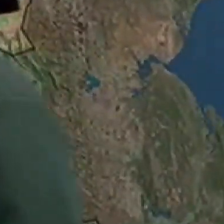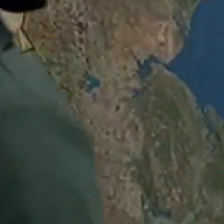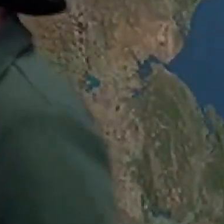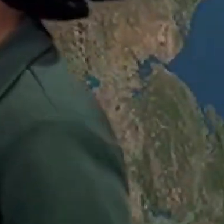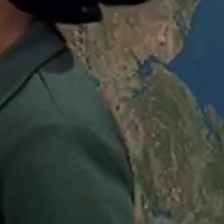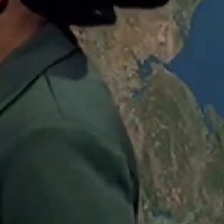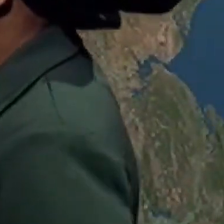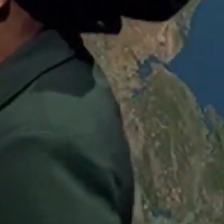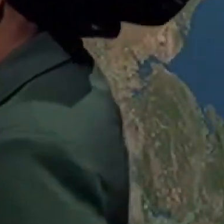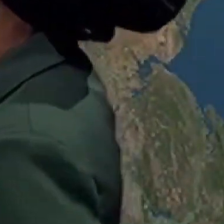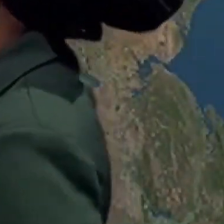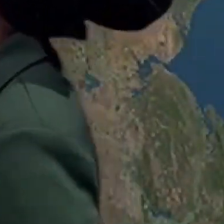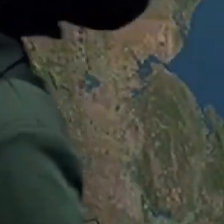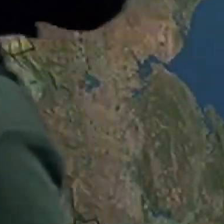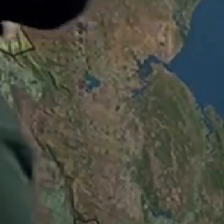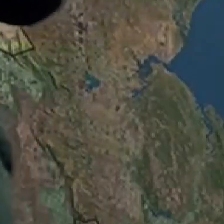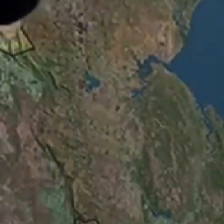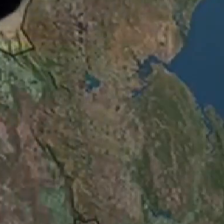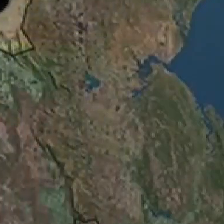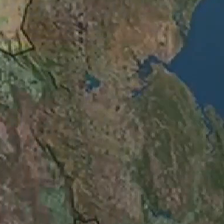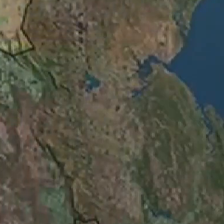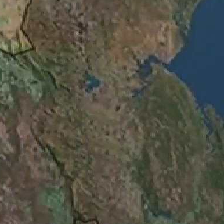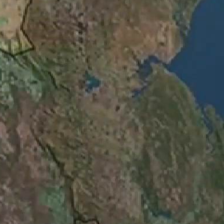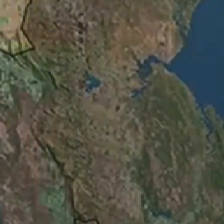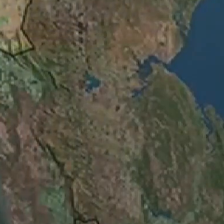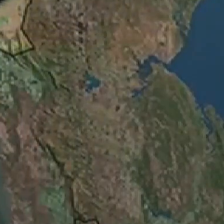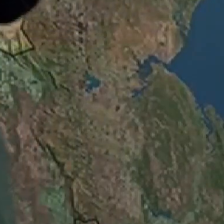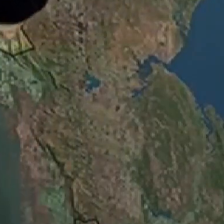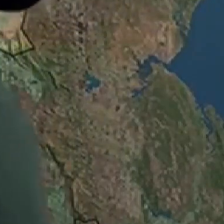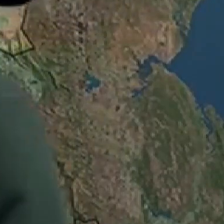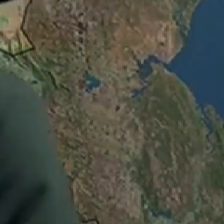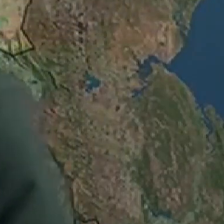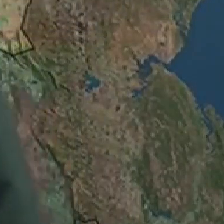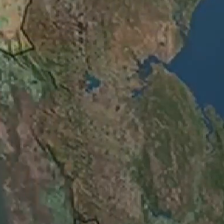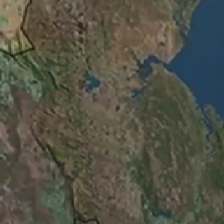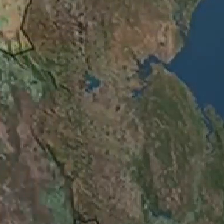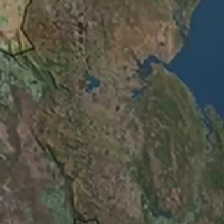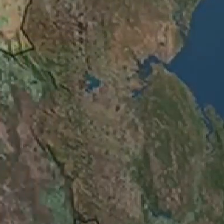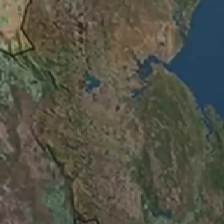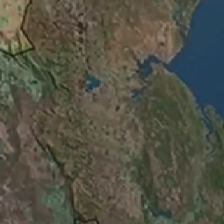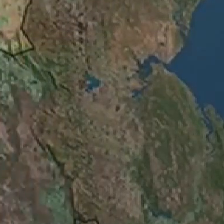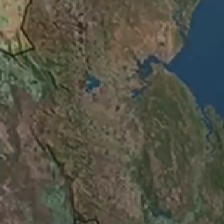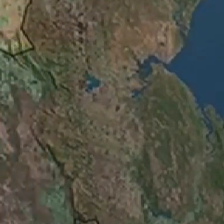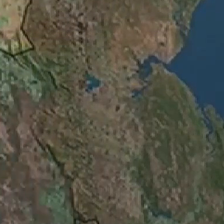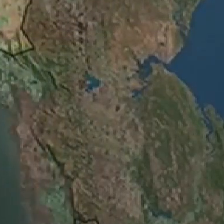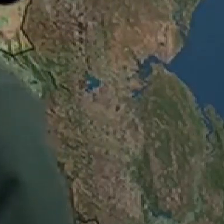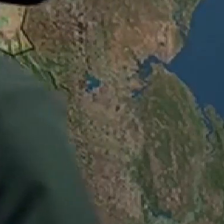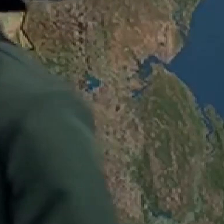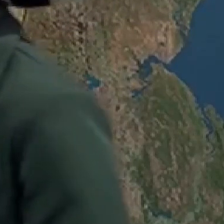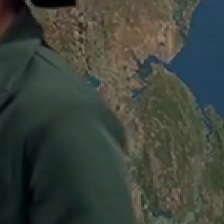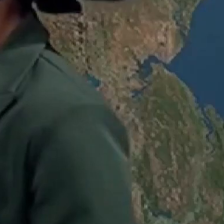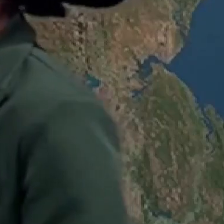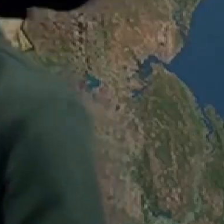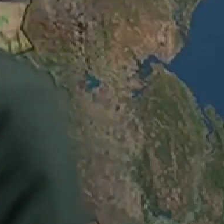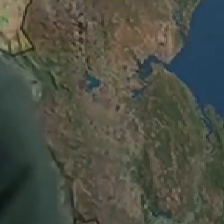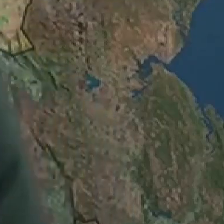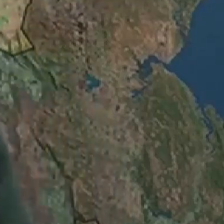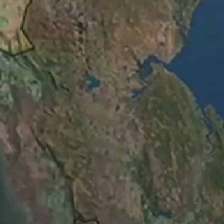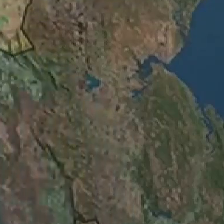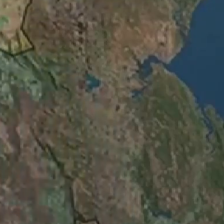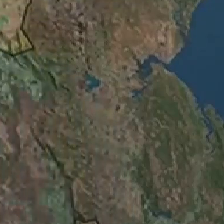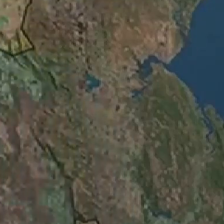Mpumalanga le teng mo provinceng go tla nna le gone go nna le tlhabo letsatsi e Malahleni ka digata di le 6 go a go di le 19 Sekunda ka